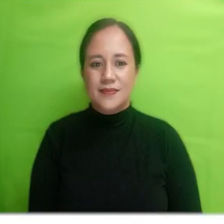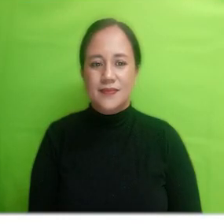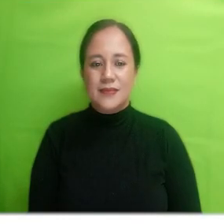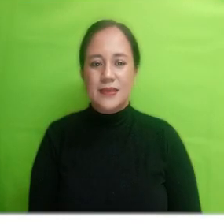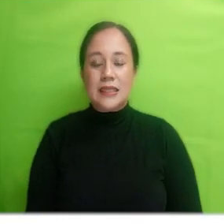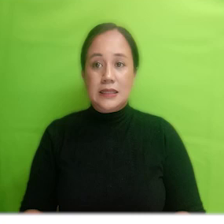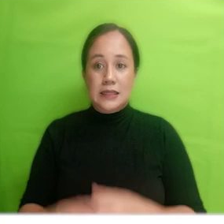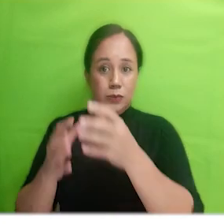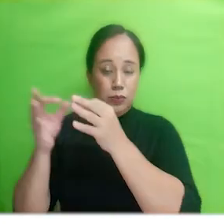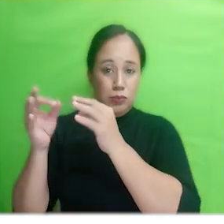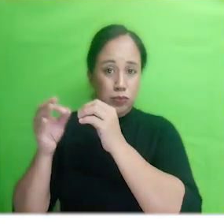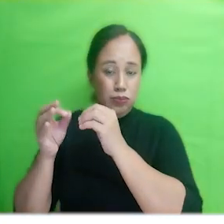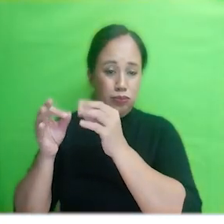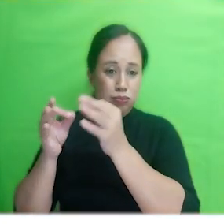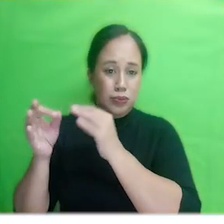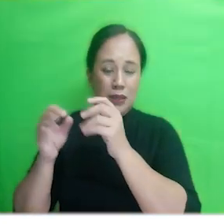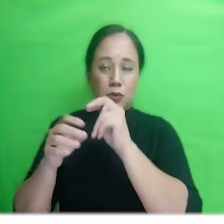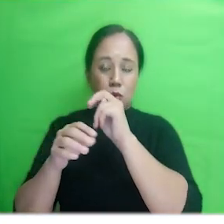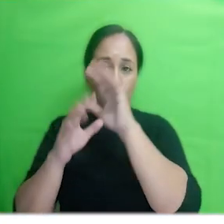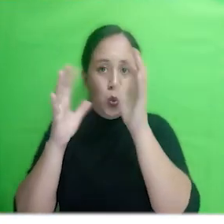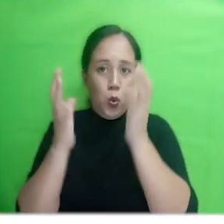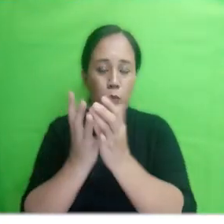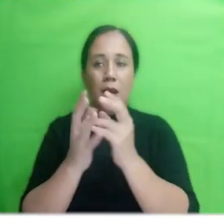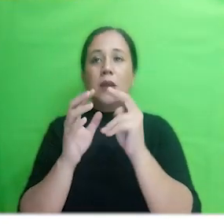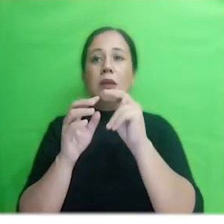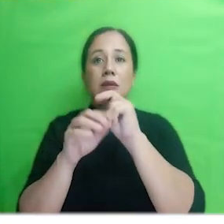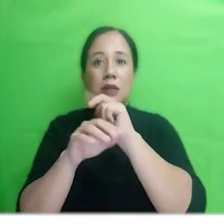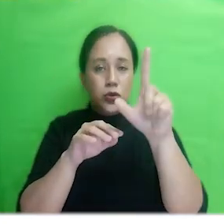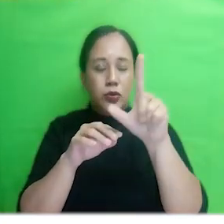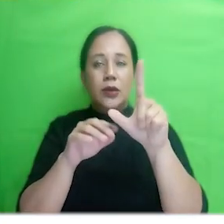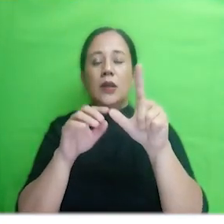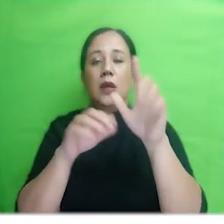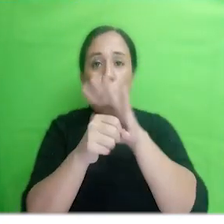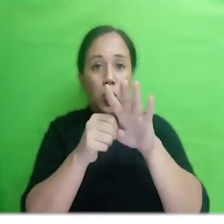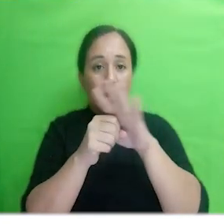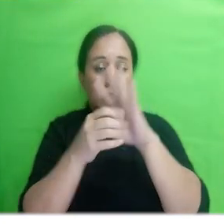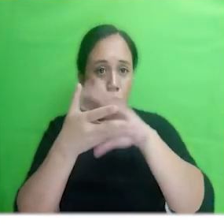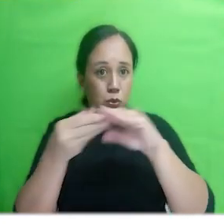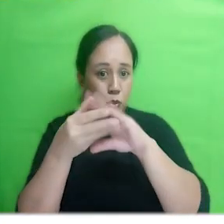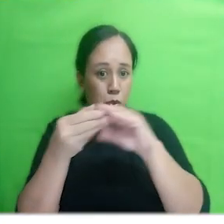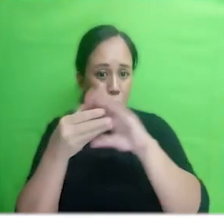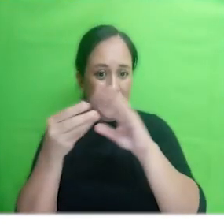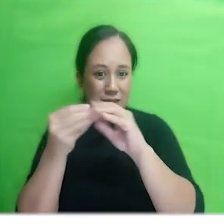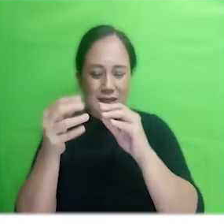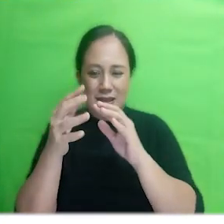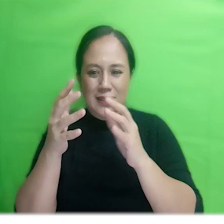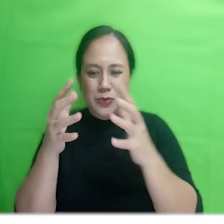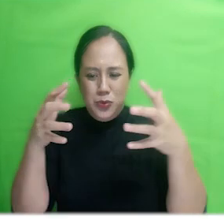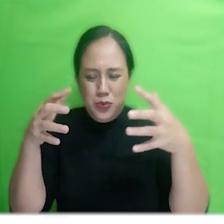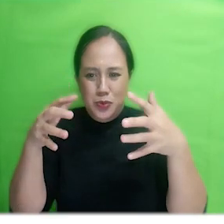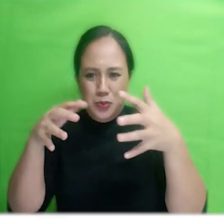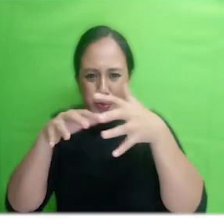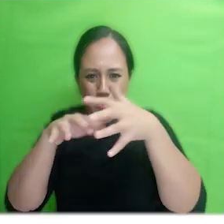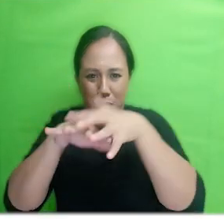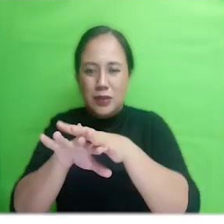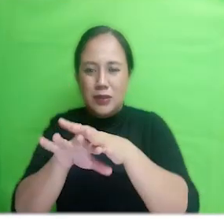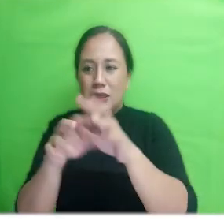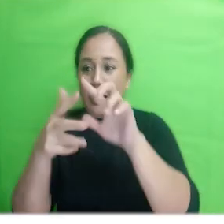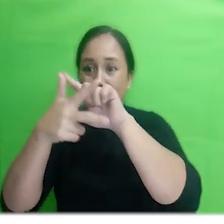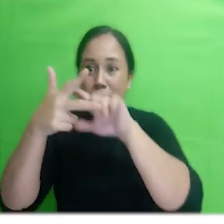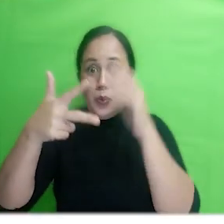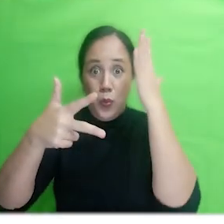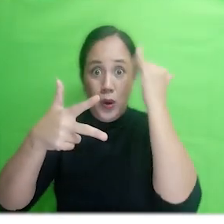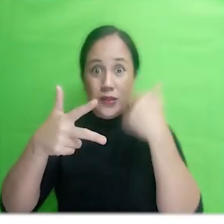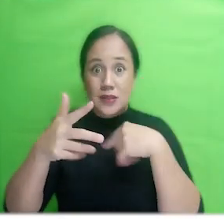In the light of these global, national, and local stories interwoven about the three whys